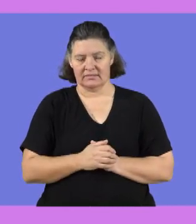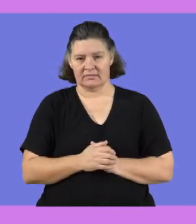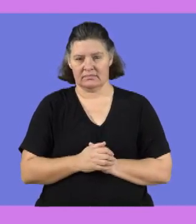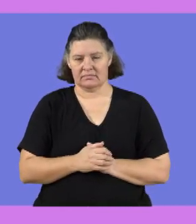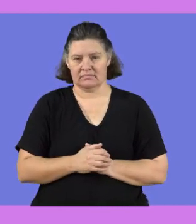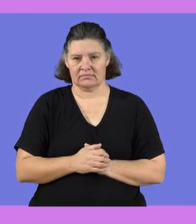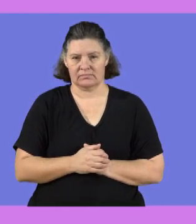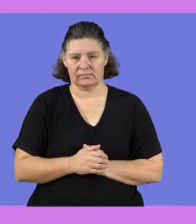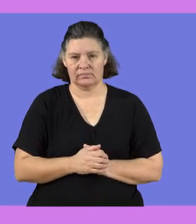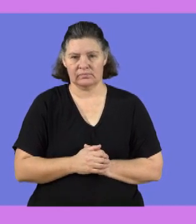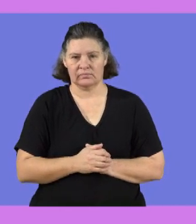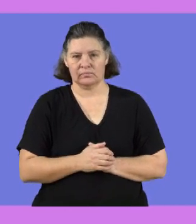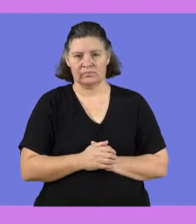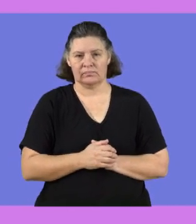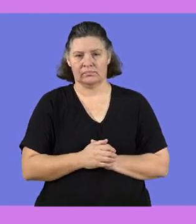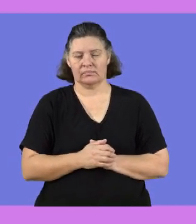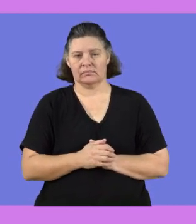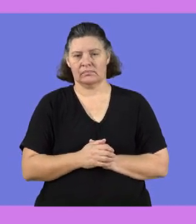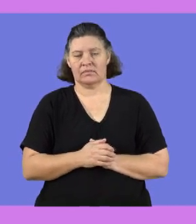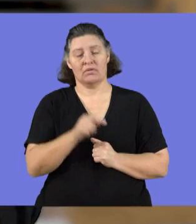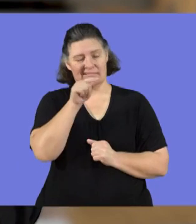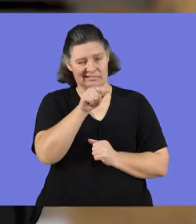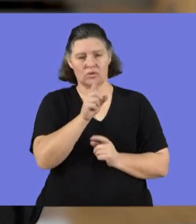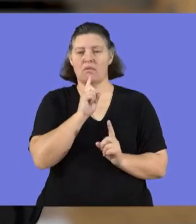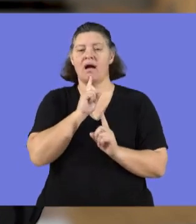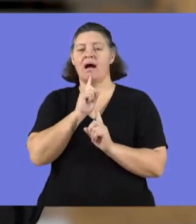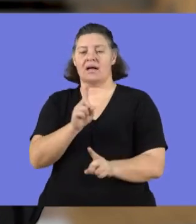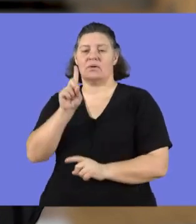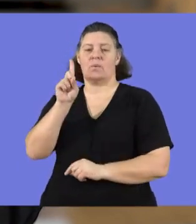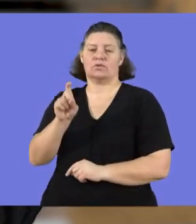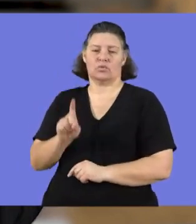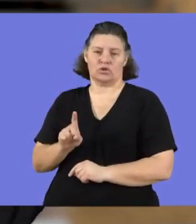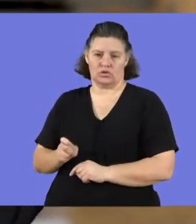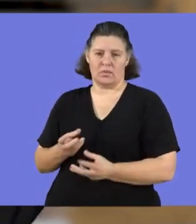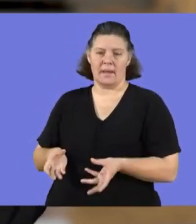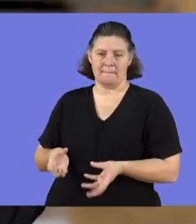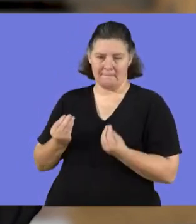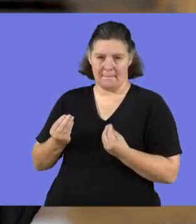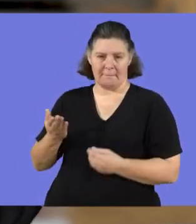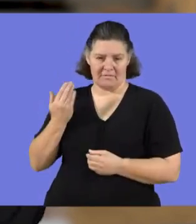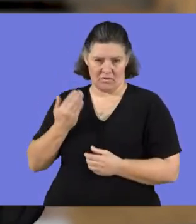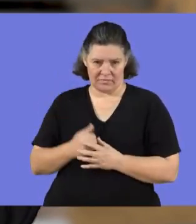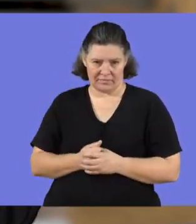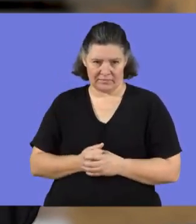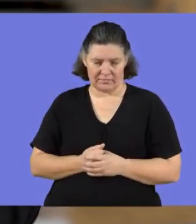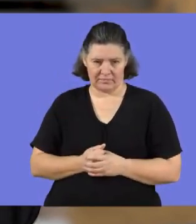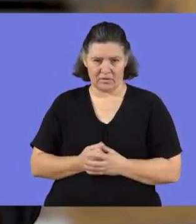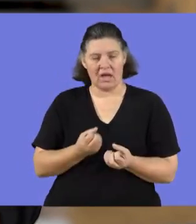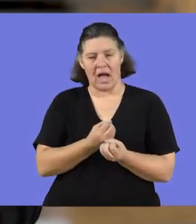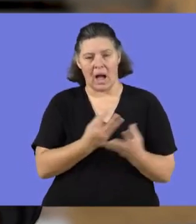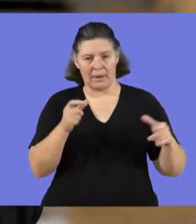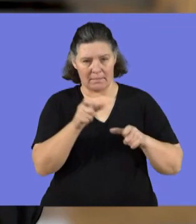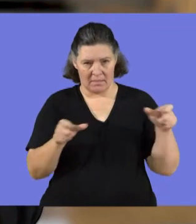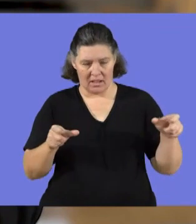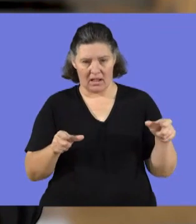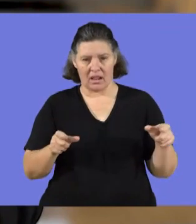straight line. So this is the graph that we had to plot to answer the question that we had based on